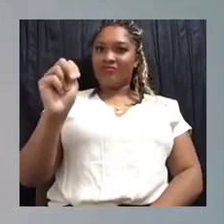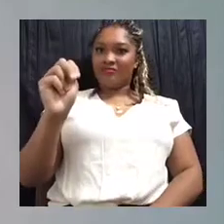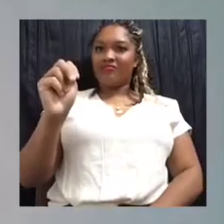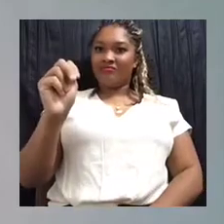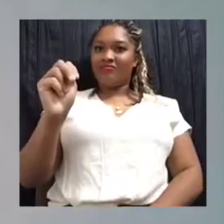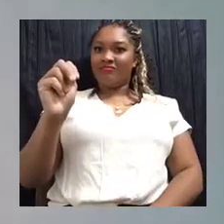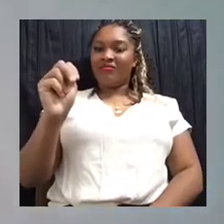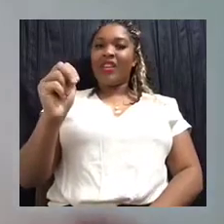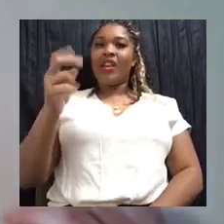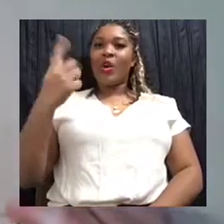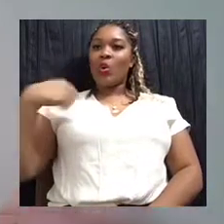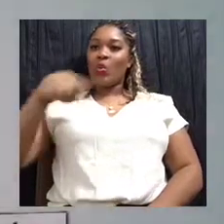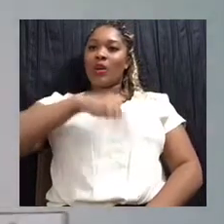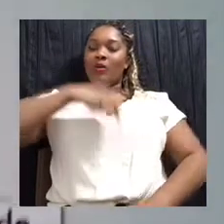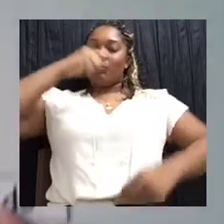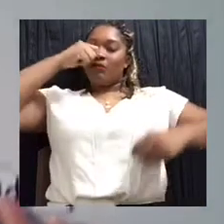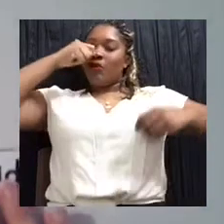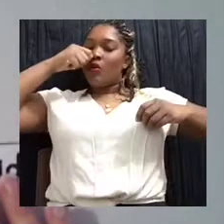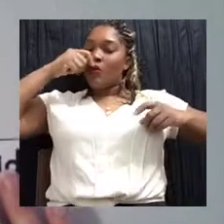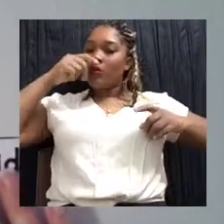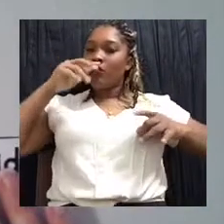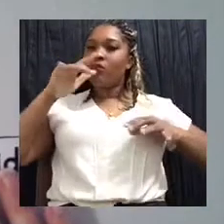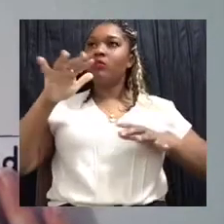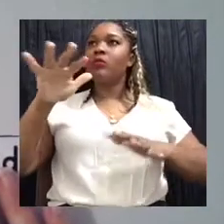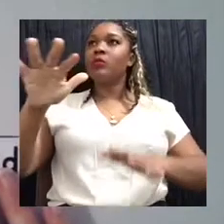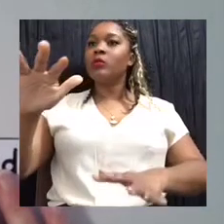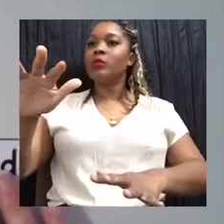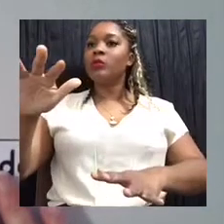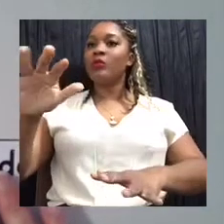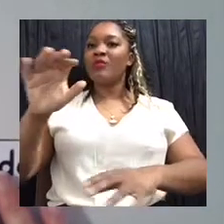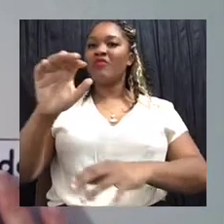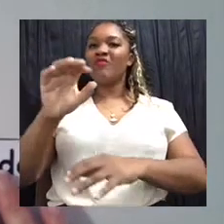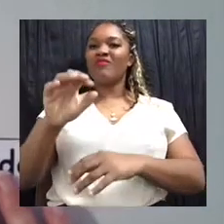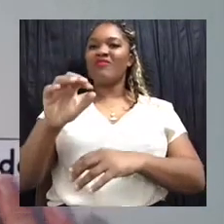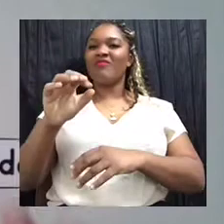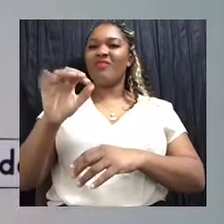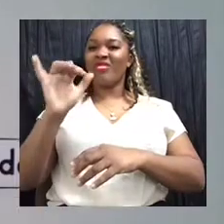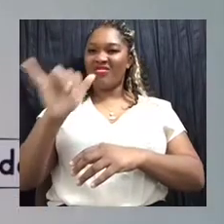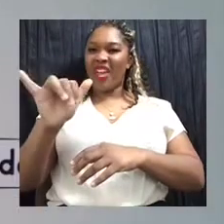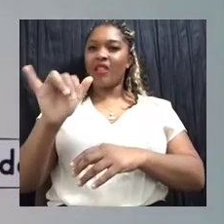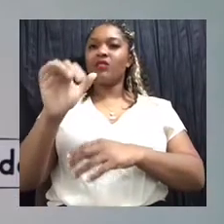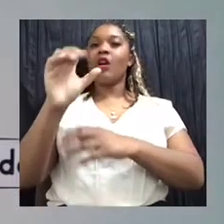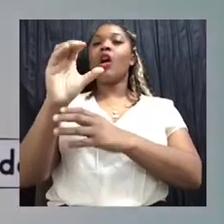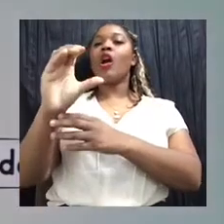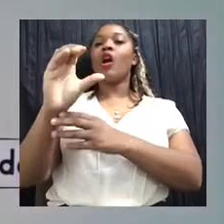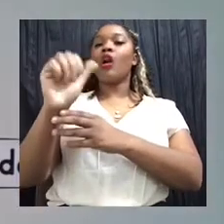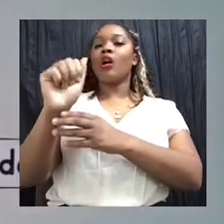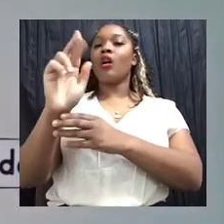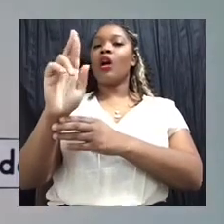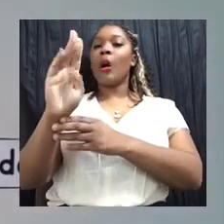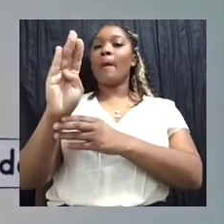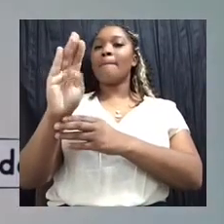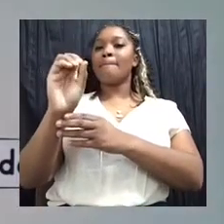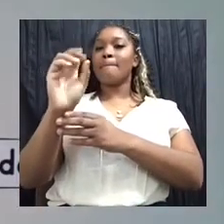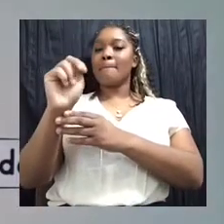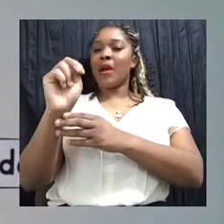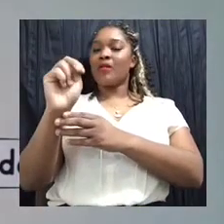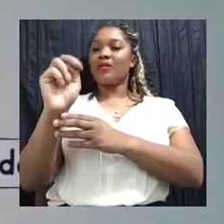and we breathe out or exhale carbon dioxide.